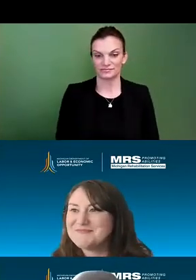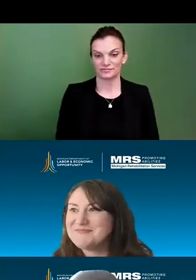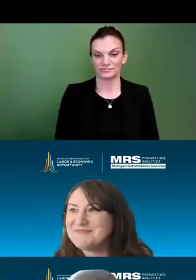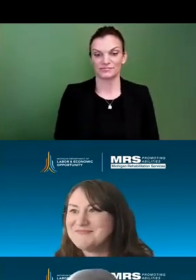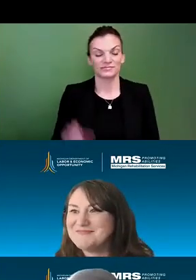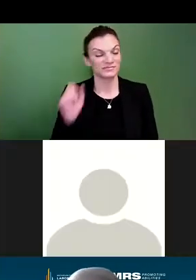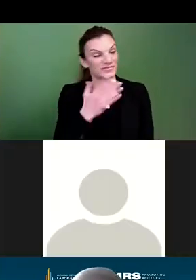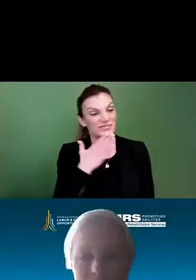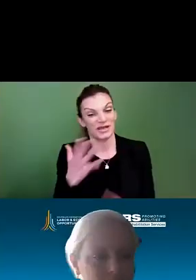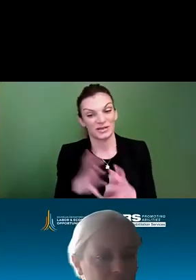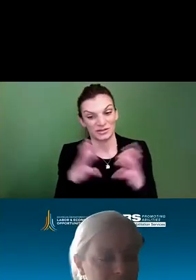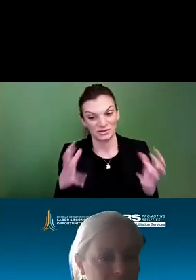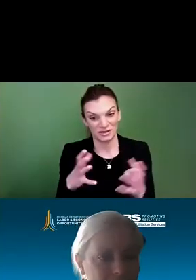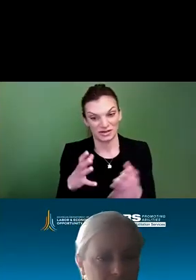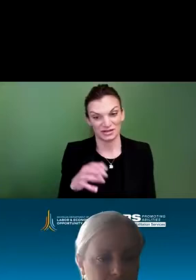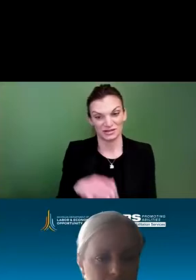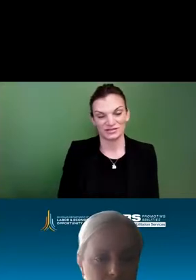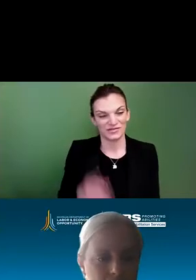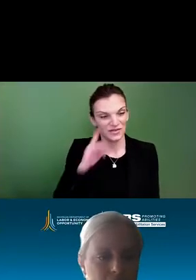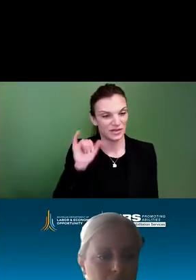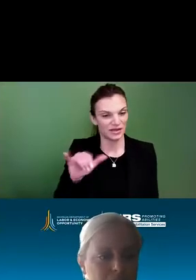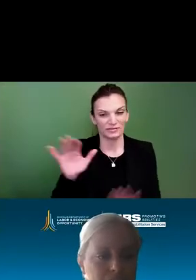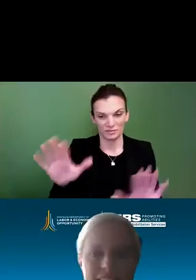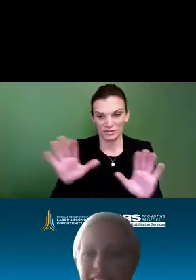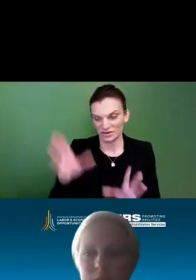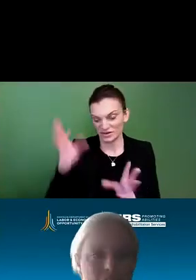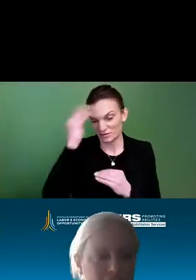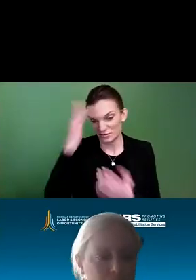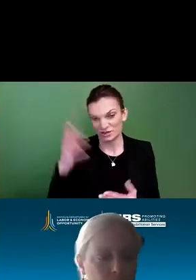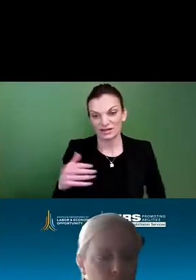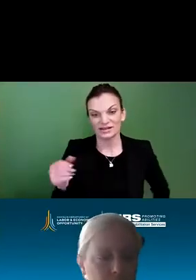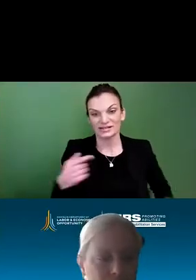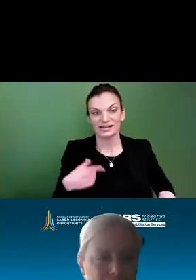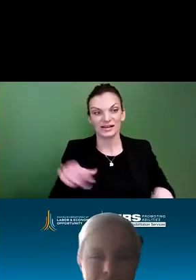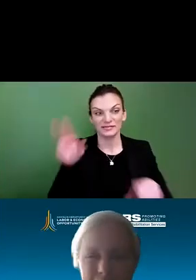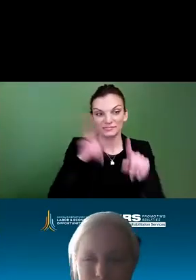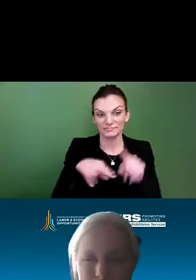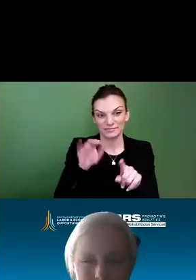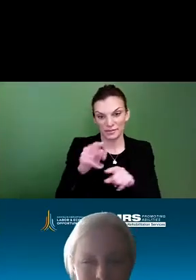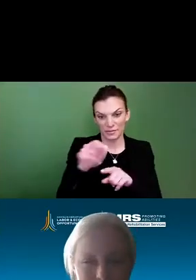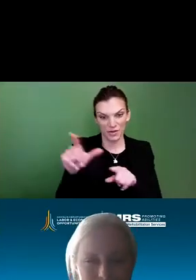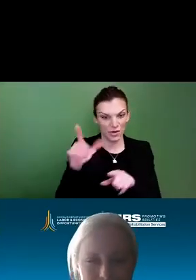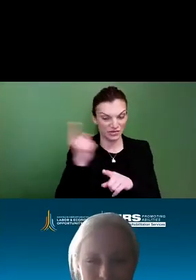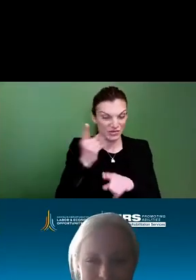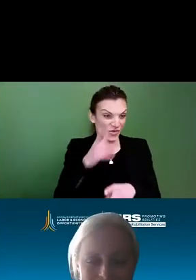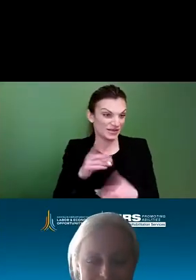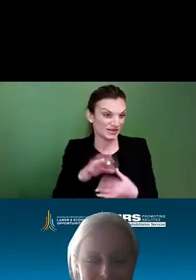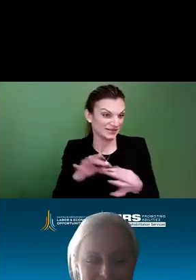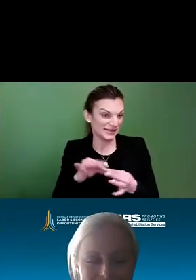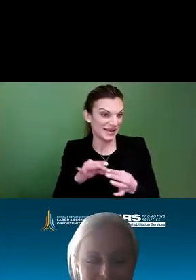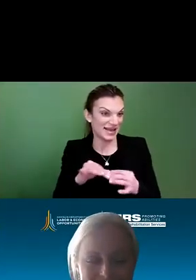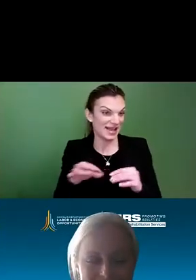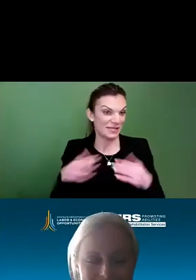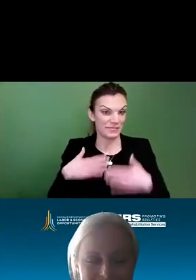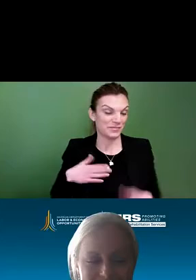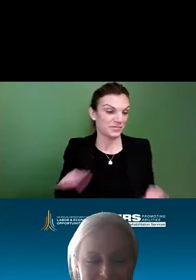Well, thank you so much, Christine, for that information. And yes, I was looking at that poll thinking, is anybody going to say ergonomics? I'm